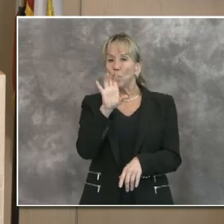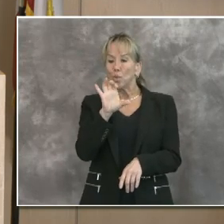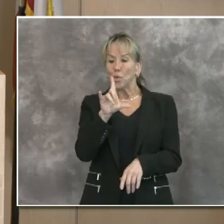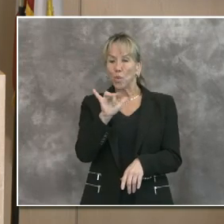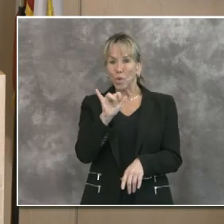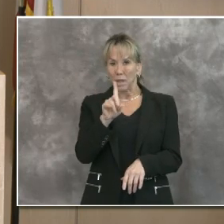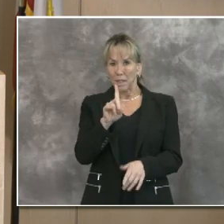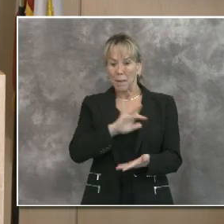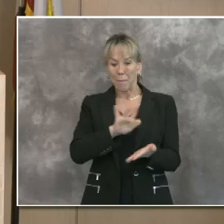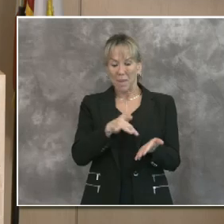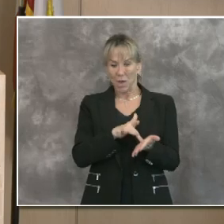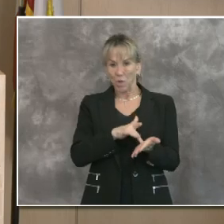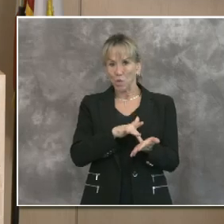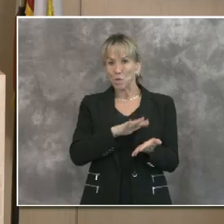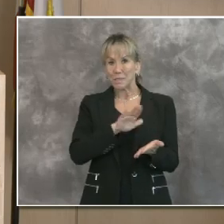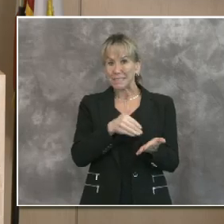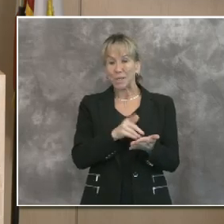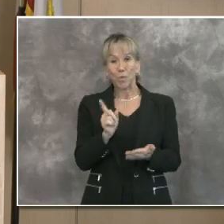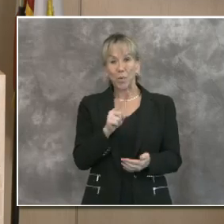at